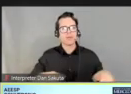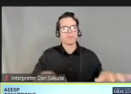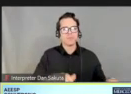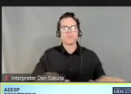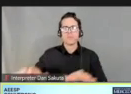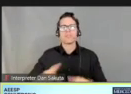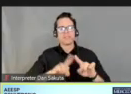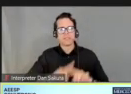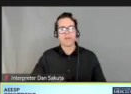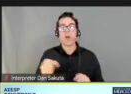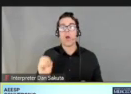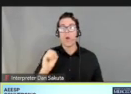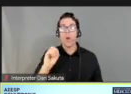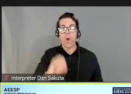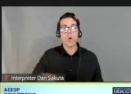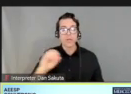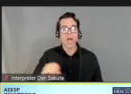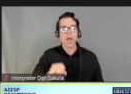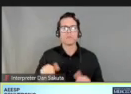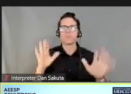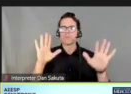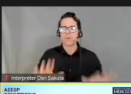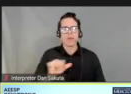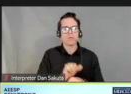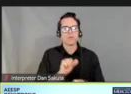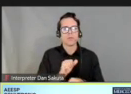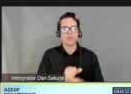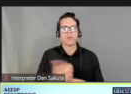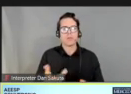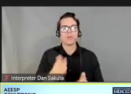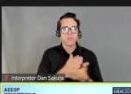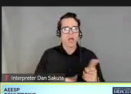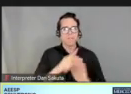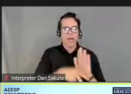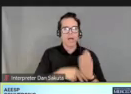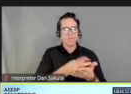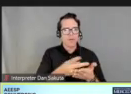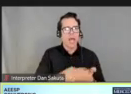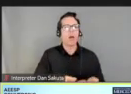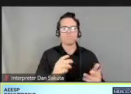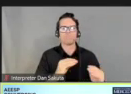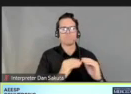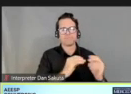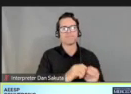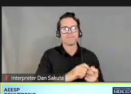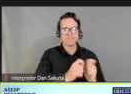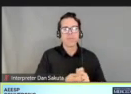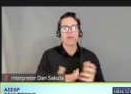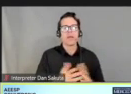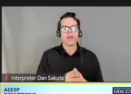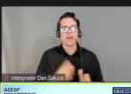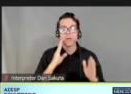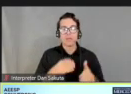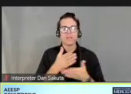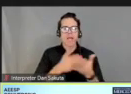great work where they've kind of upgraded some of the failures of a policy that was developed after the Camp Fire in California and addressed some of the